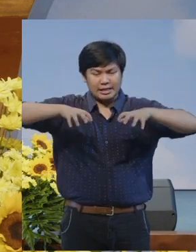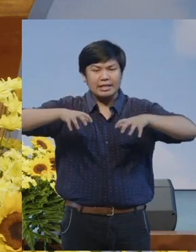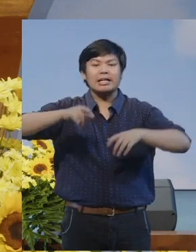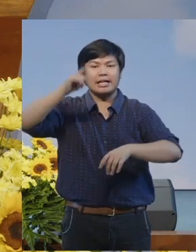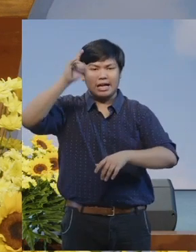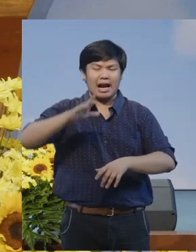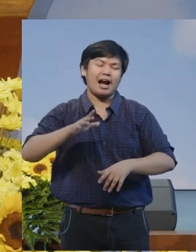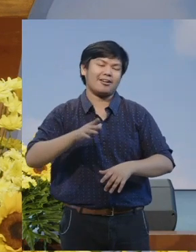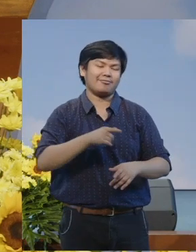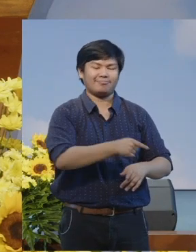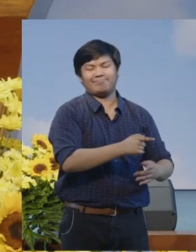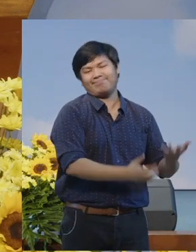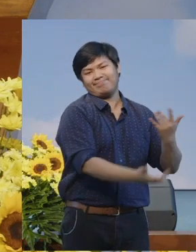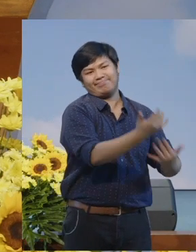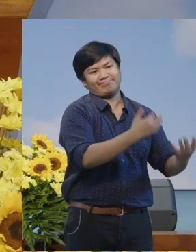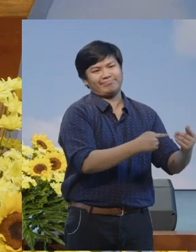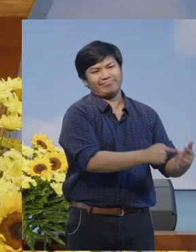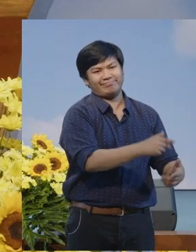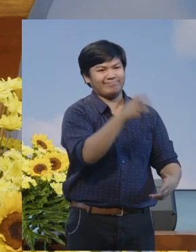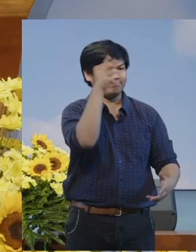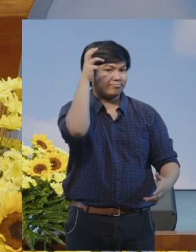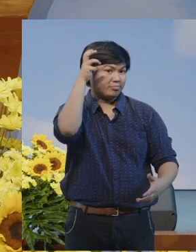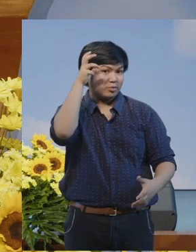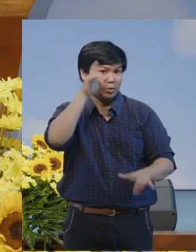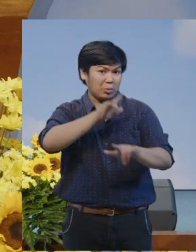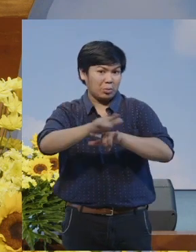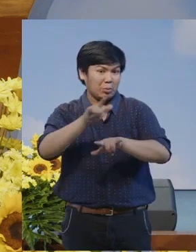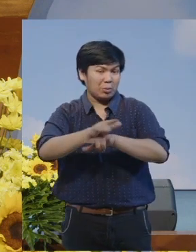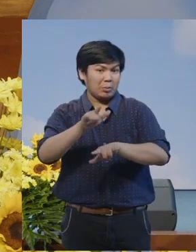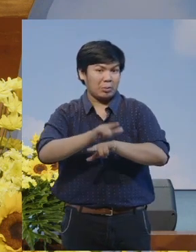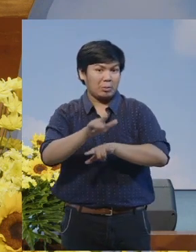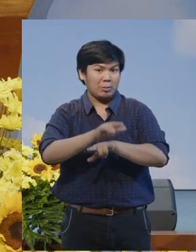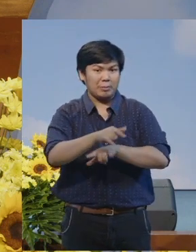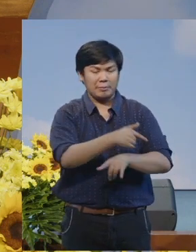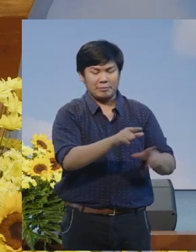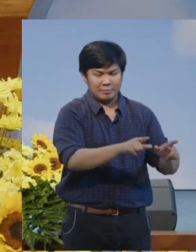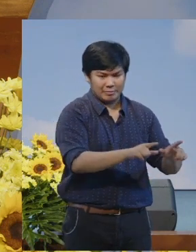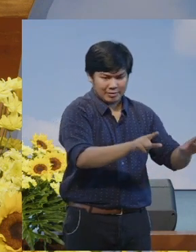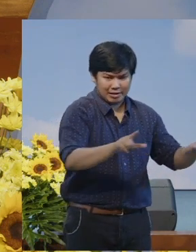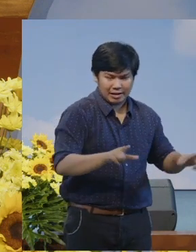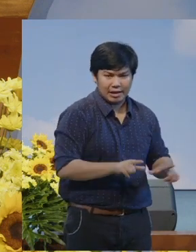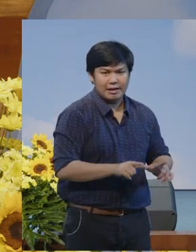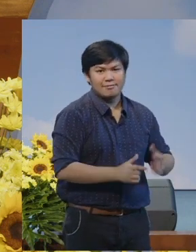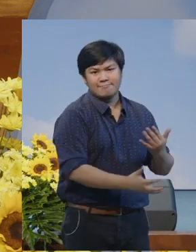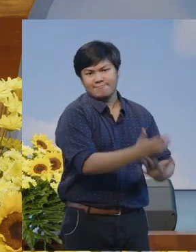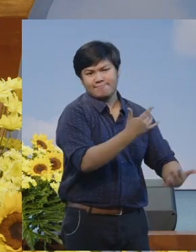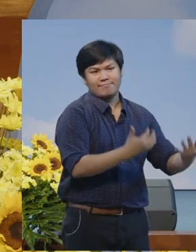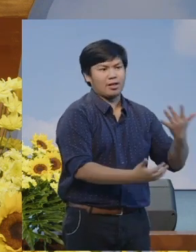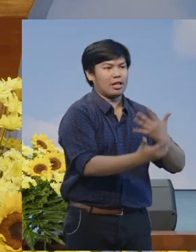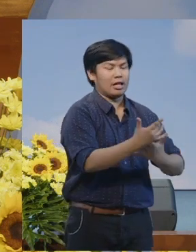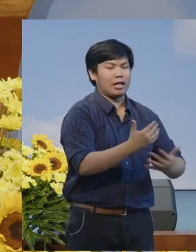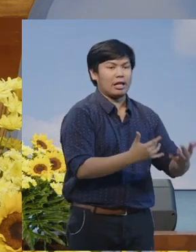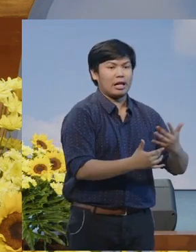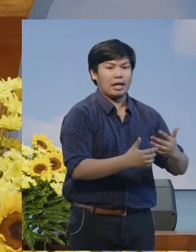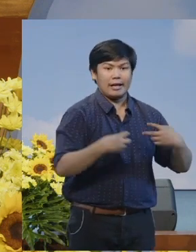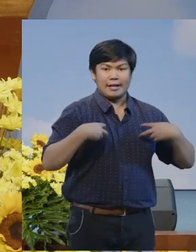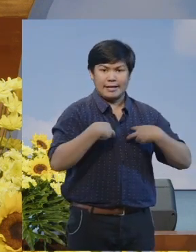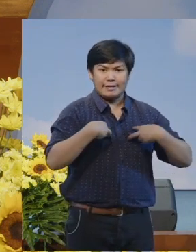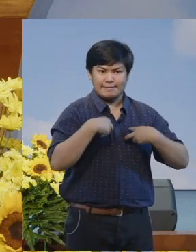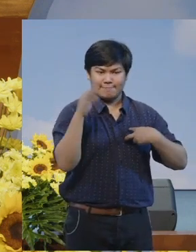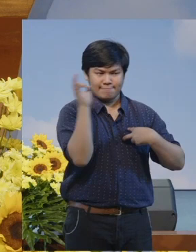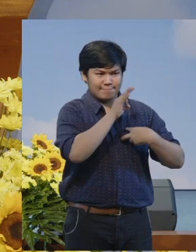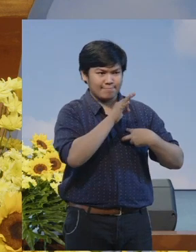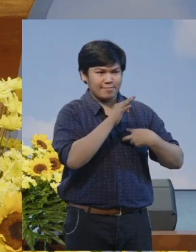tutupukin. And the devil who had deceived them was thrown into the lake of fire and sulfur where the beast and the false